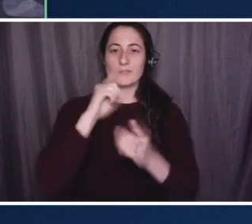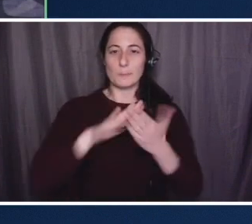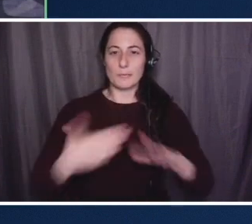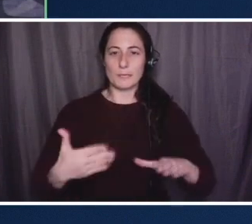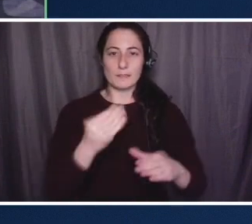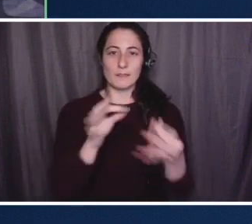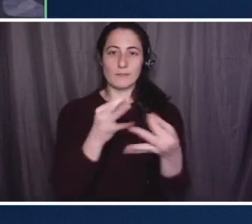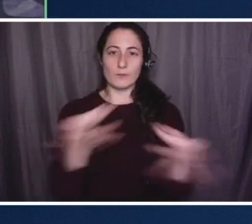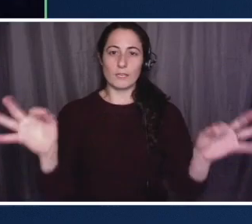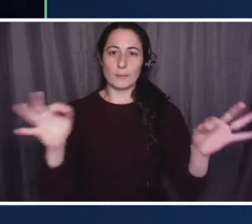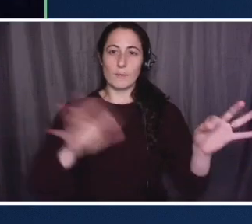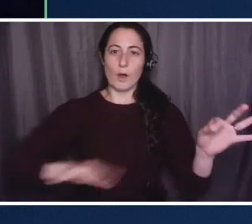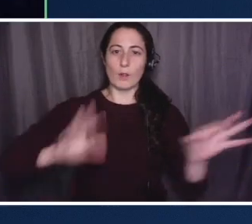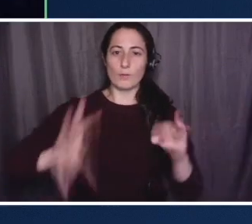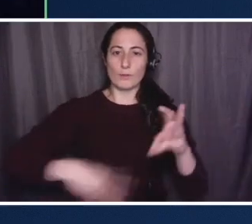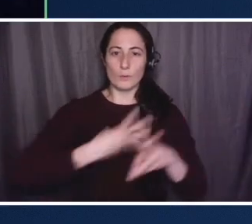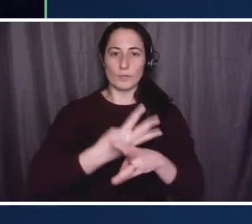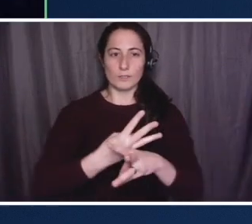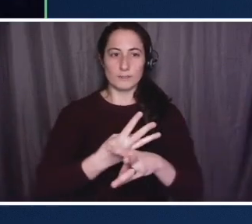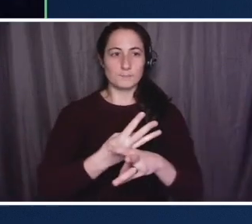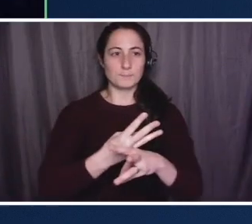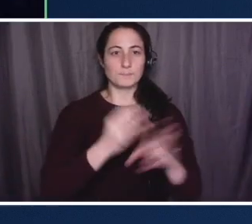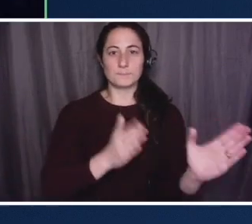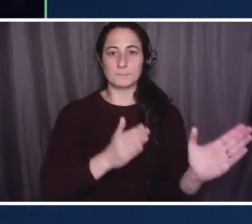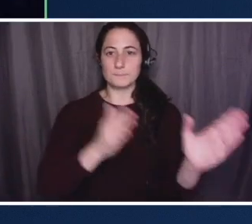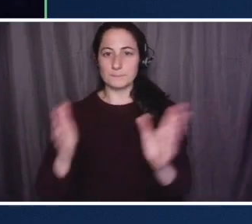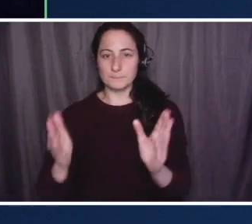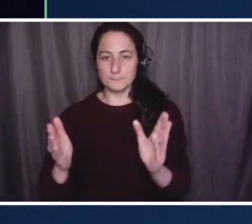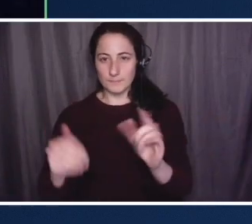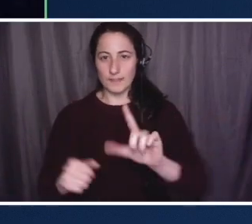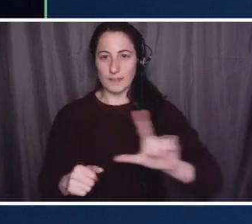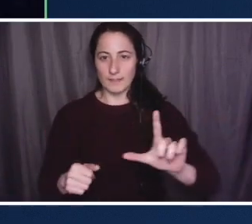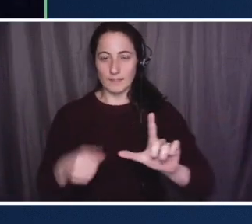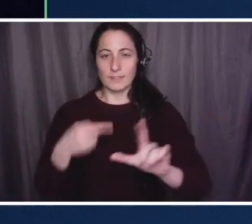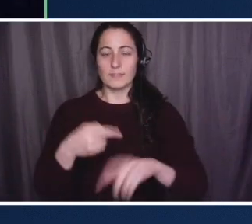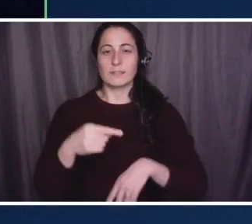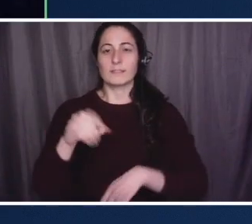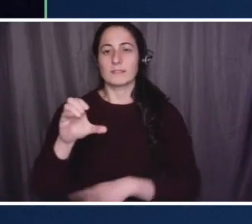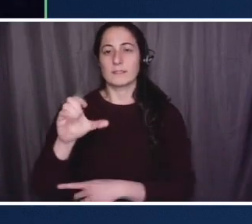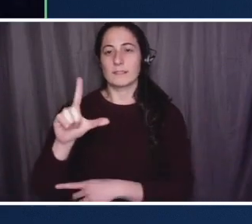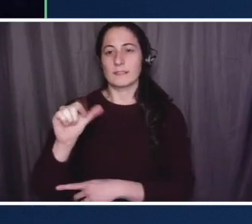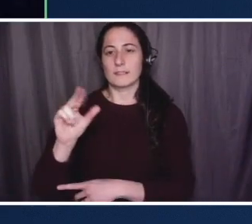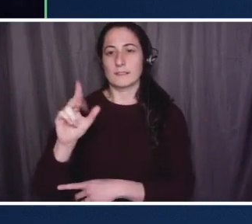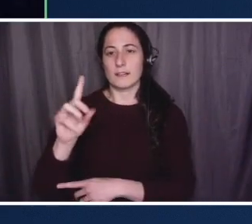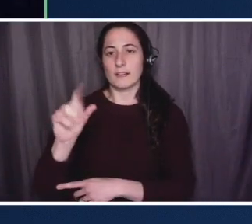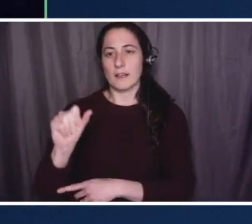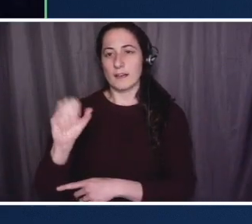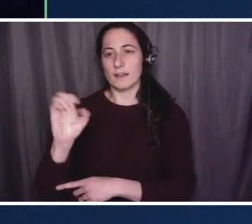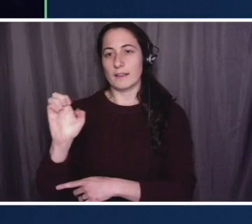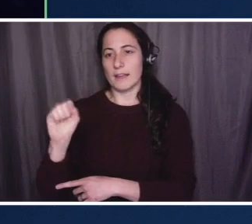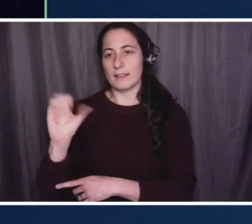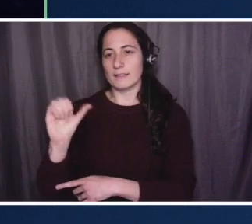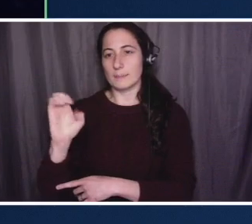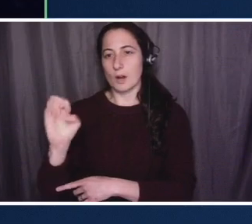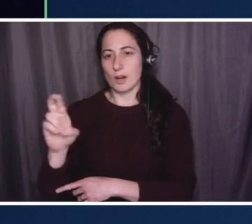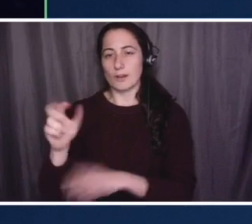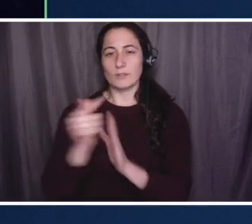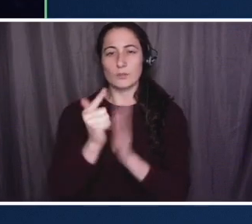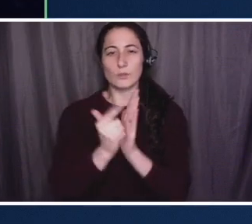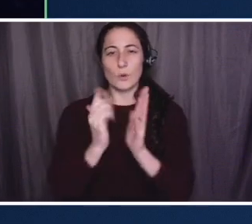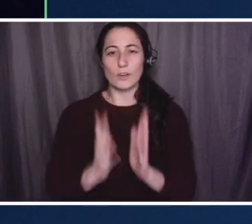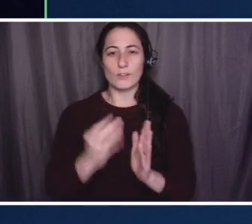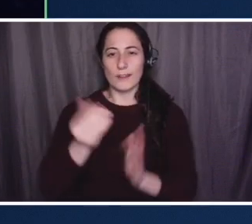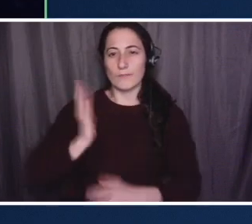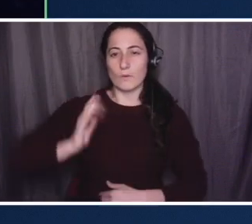world. To my immediate left, I have Claudia Escobar, who is a lawyer and former judge of the Court of Appeals